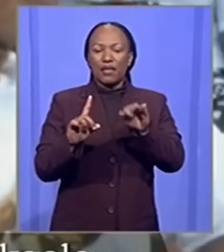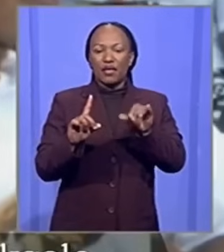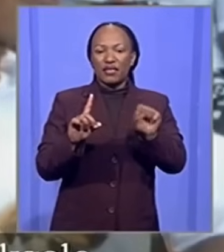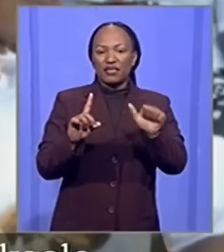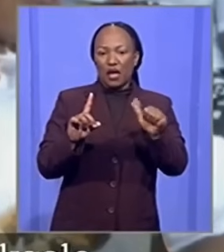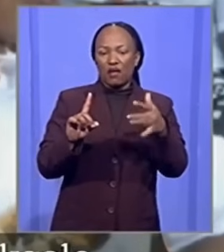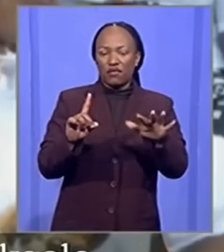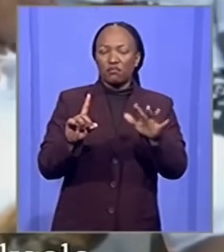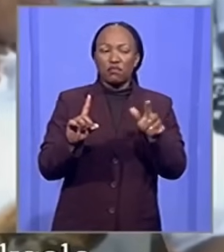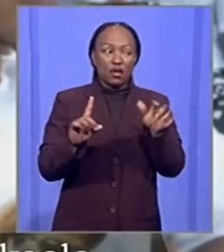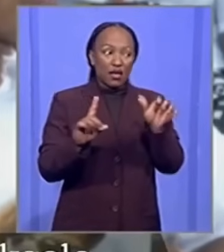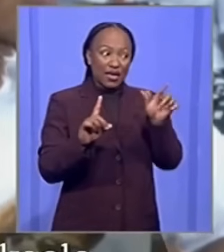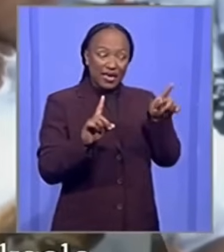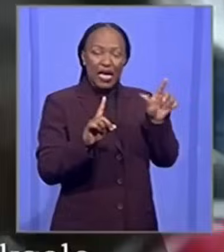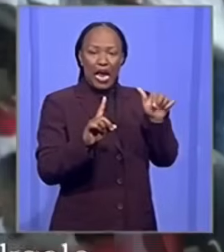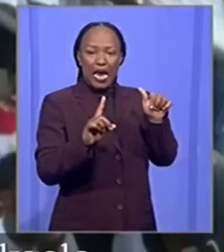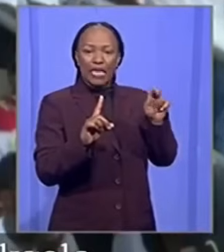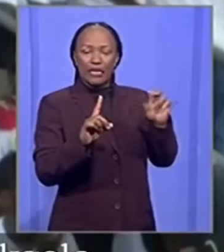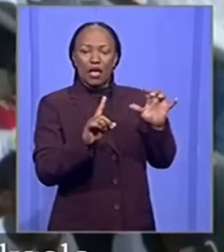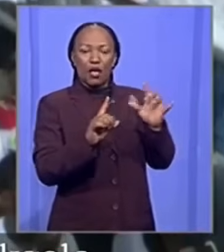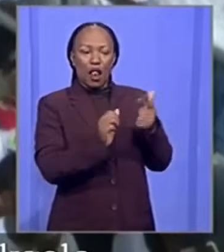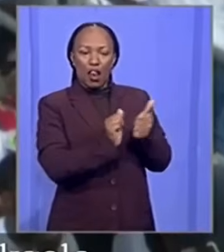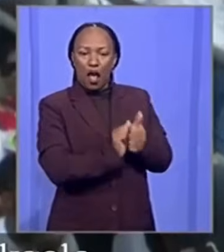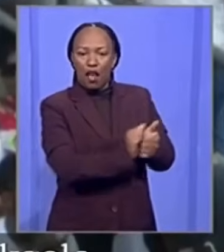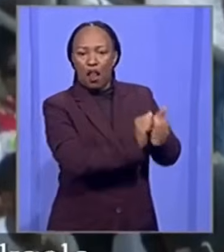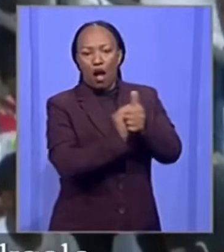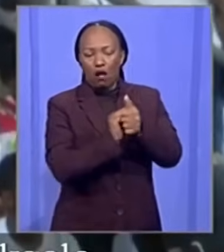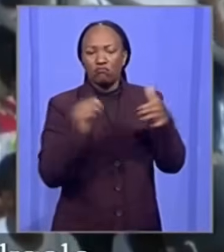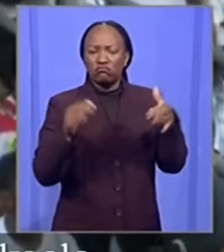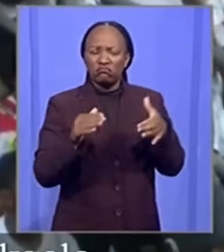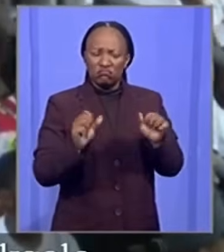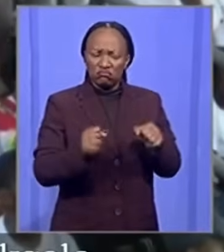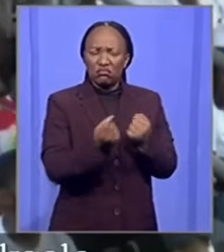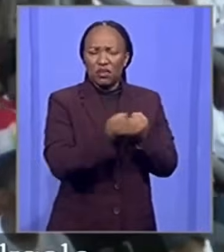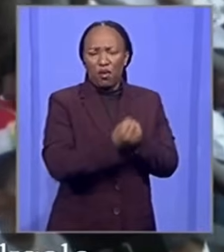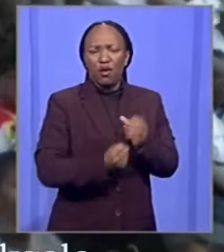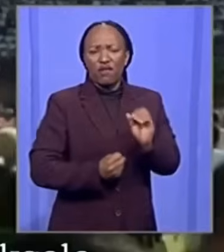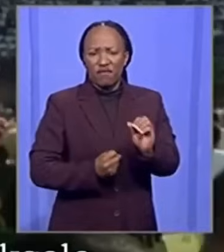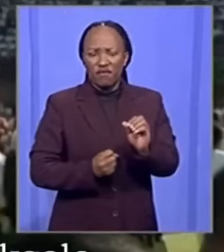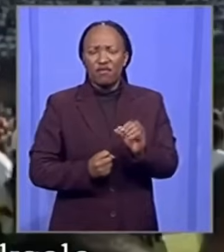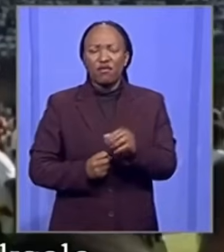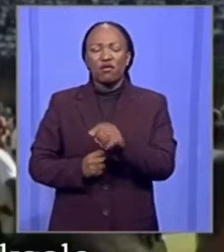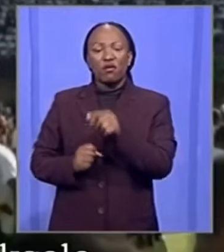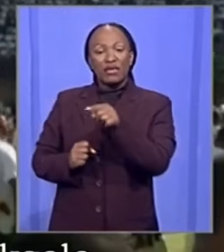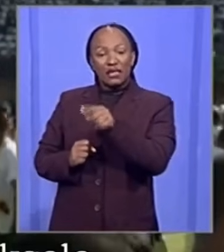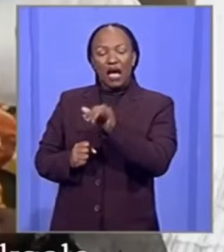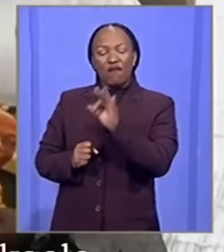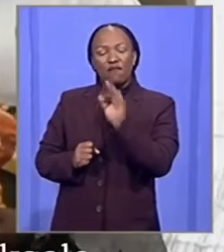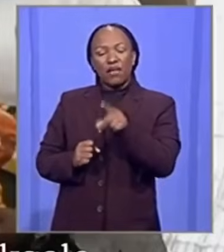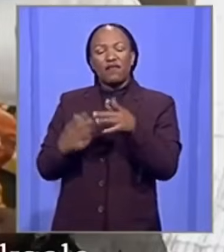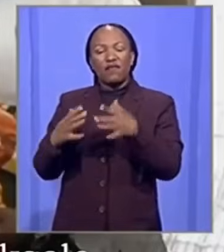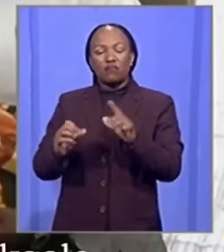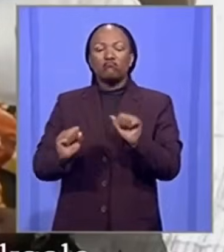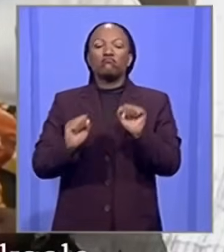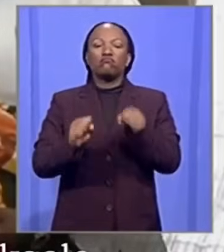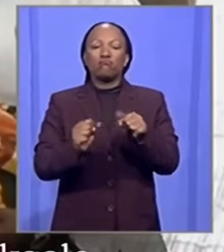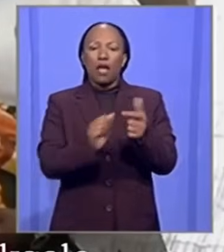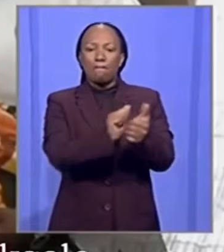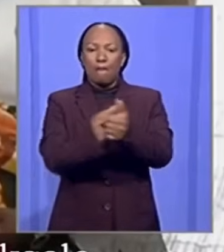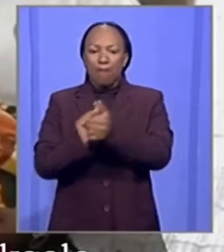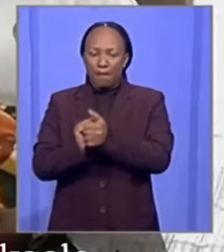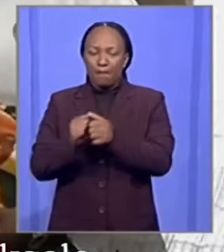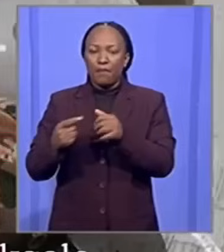tshehetsa tsitsinyo ya ANC ya ho thewa puso ya setjhaba ka setjhaba mme IFP e dumetse wa karolo ya ANC, DA le